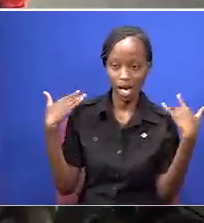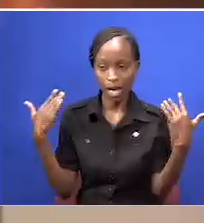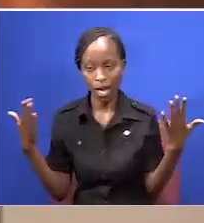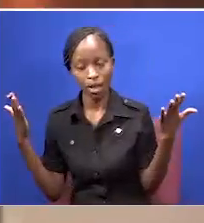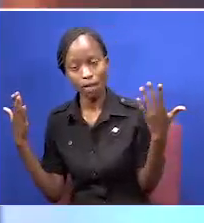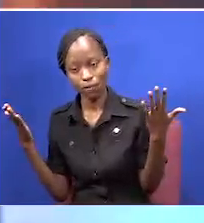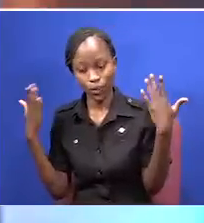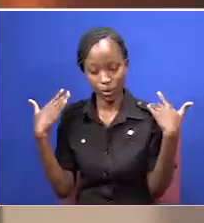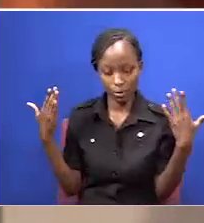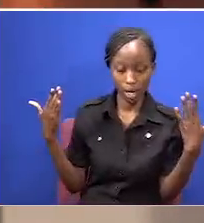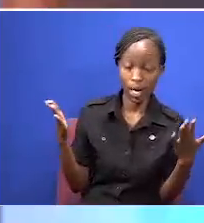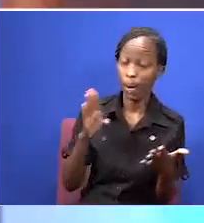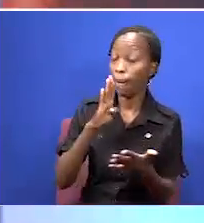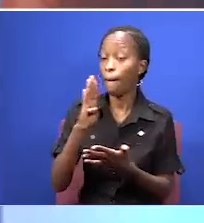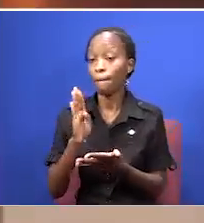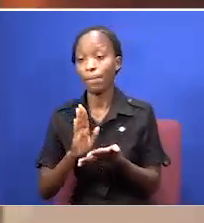foreign